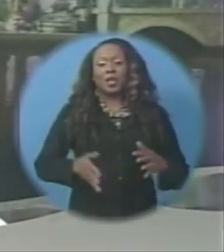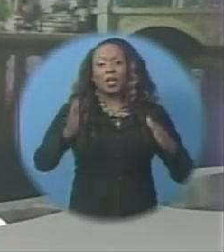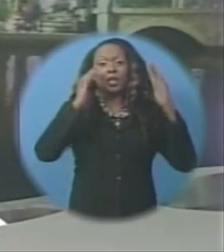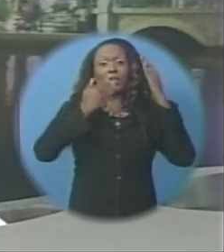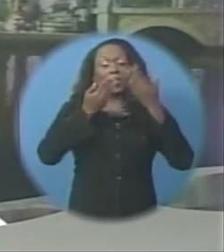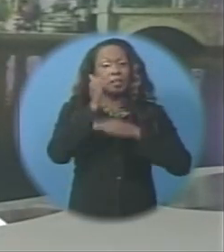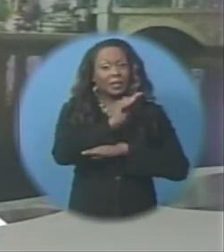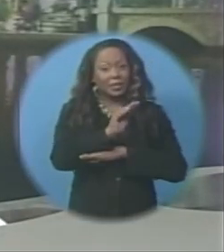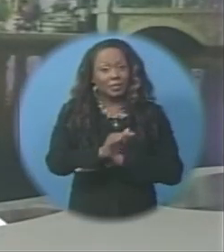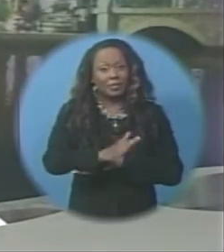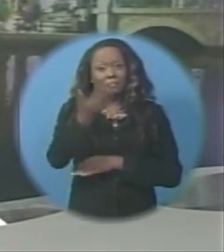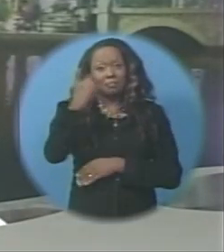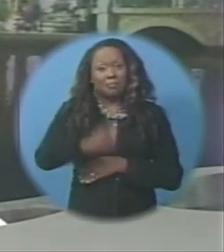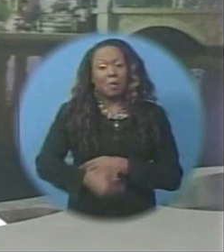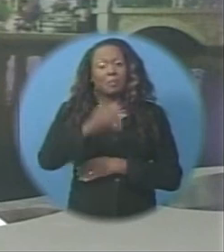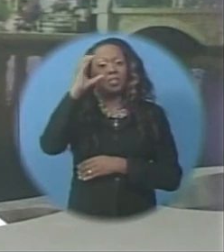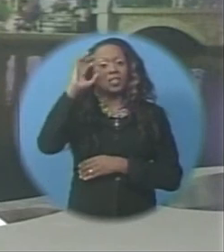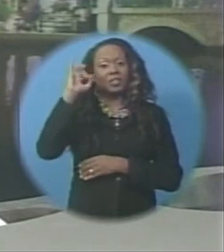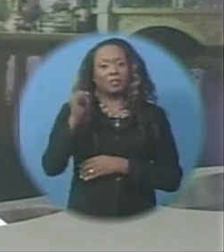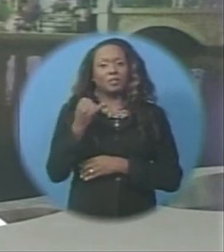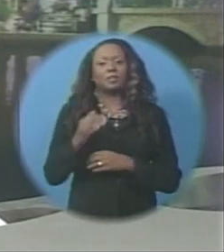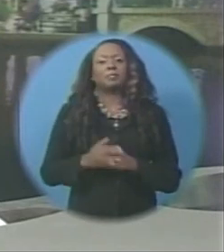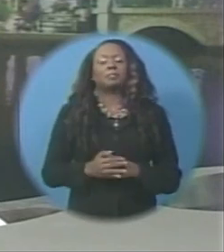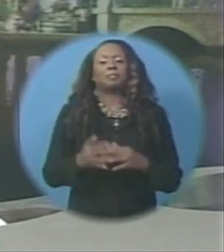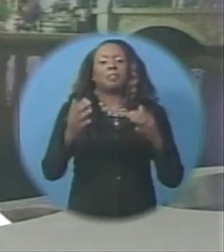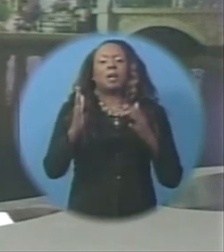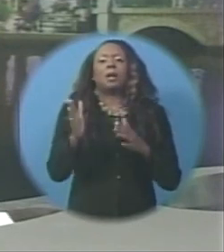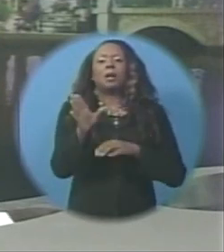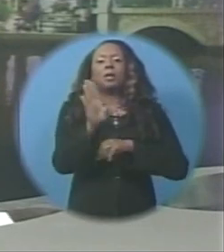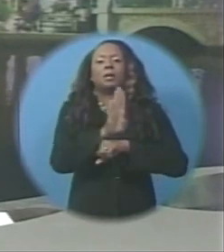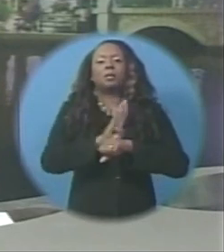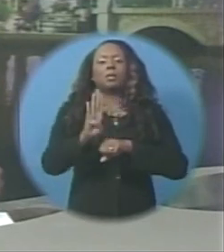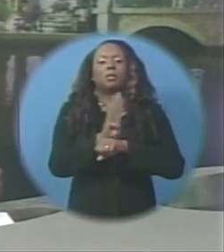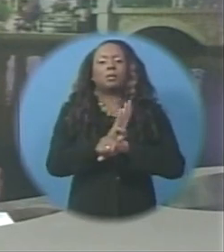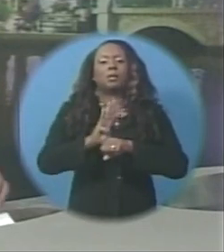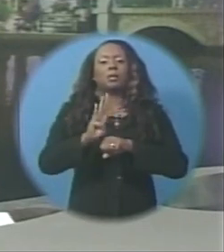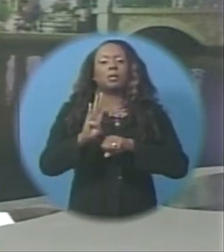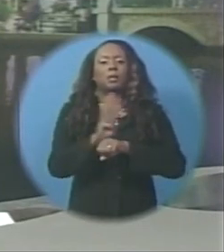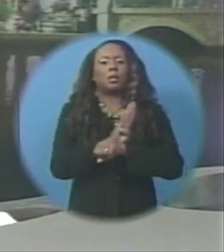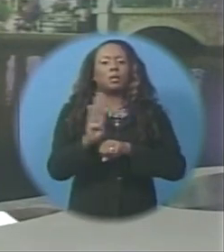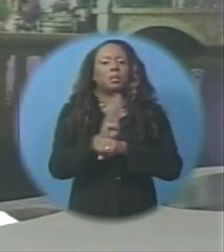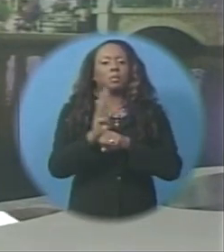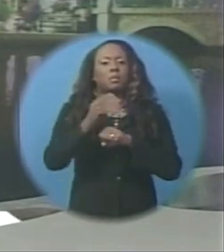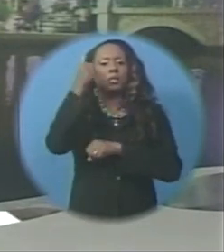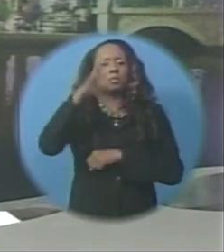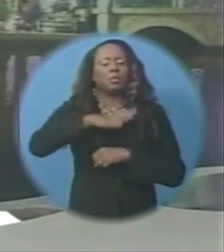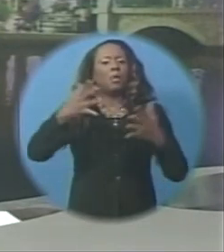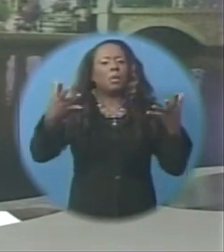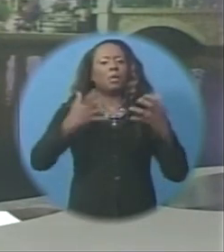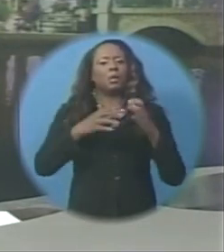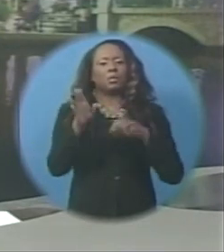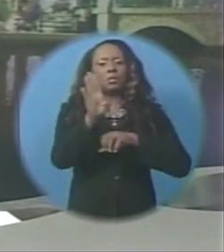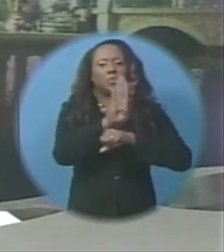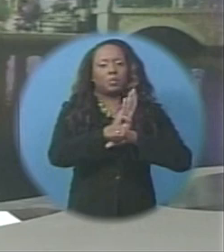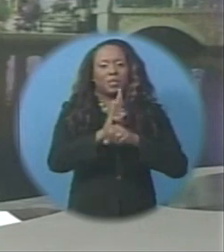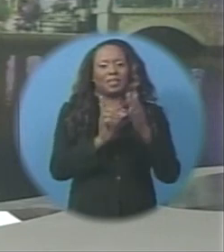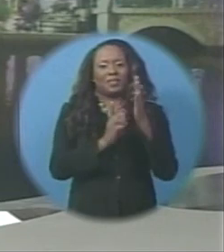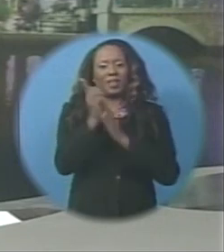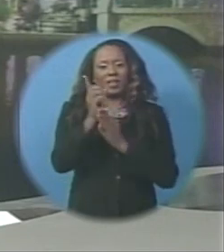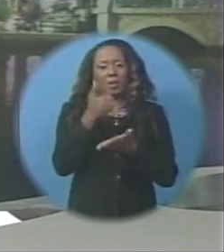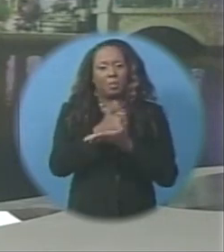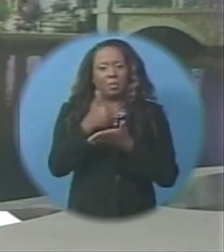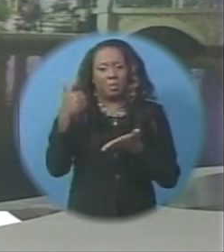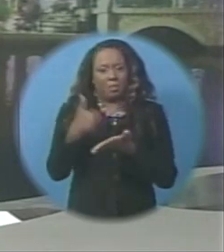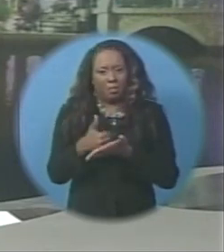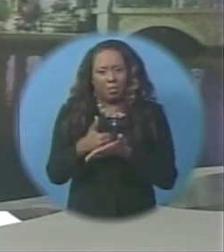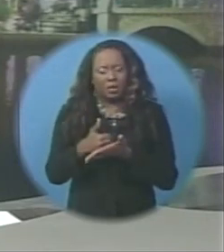Good evening, I'm Shane Jones, leading the news at 7. A top local businessman is calling for the Barbados Development